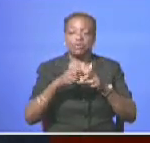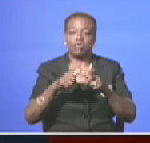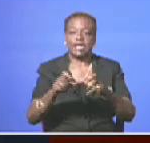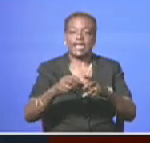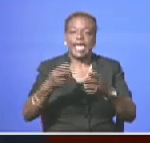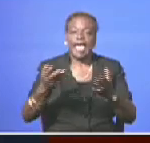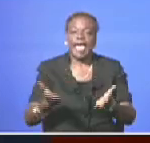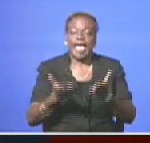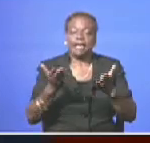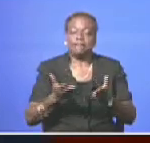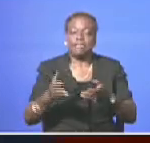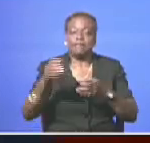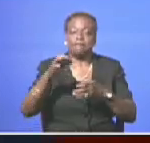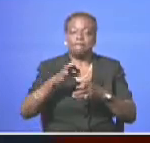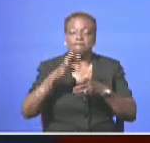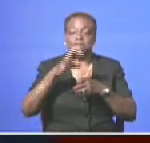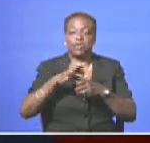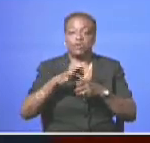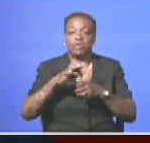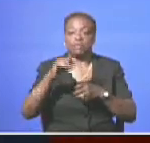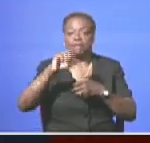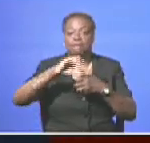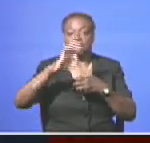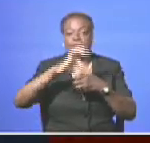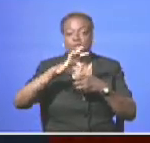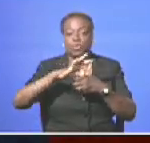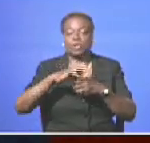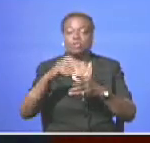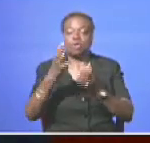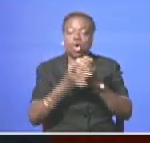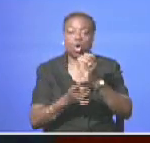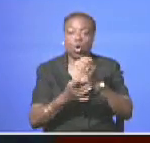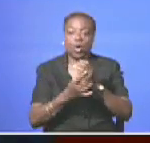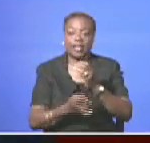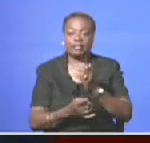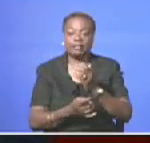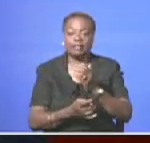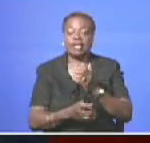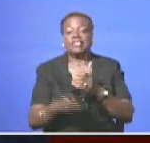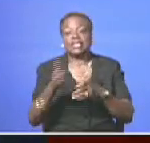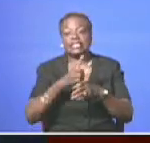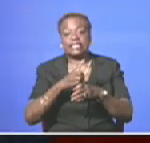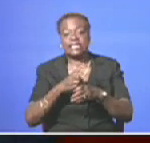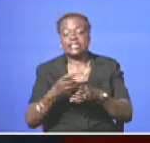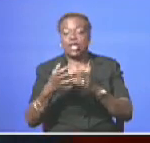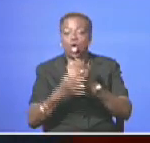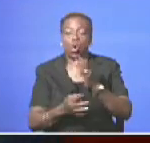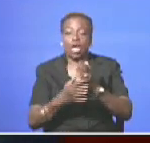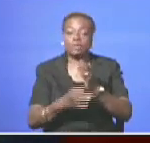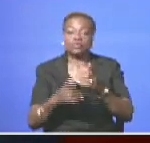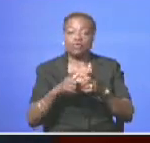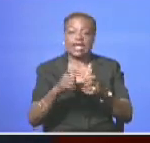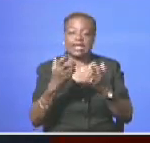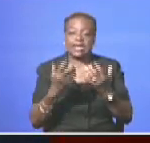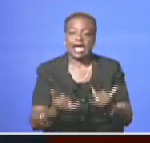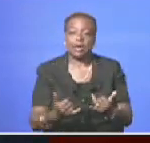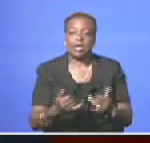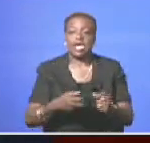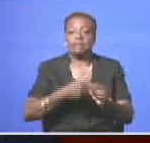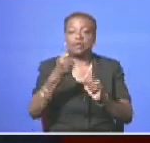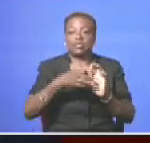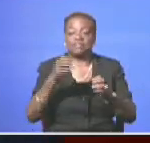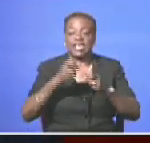much less costlier than the automotive diesel oil or the diesel oil that's being ran now in a number of our engines. And so what Bahamians will